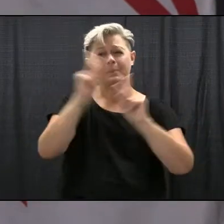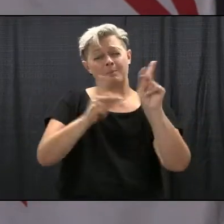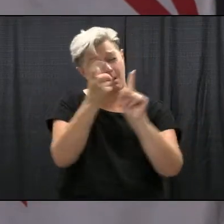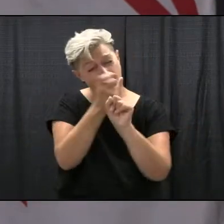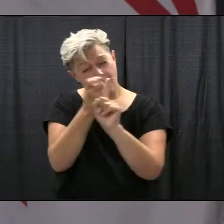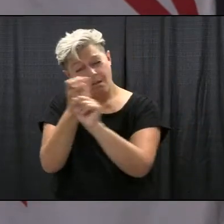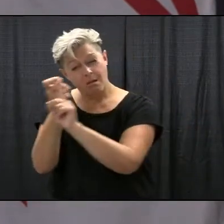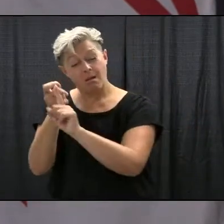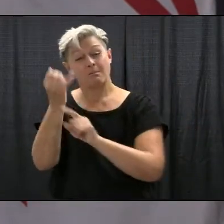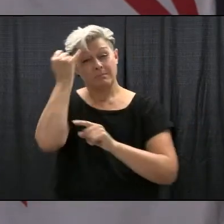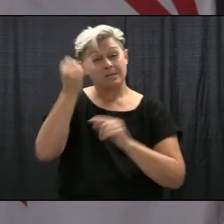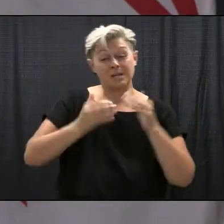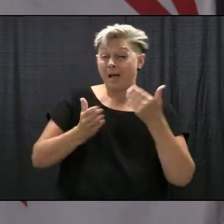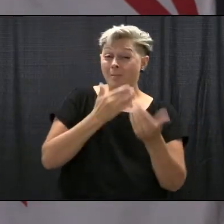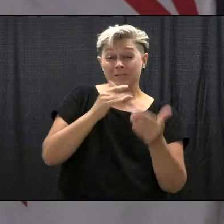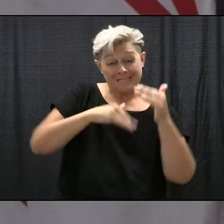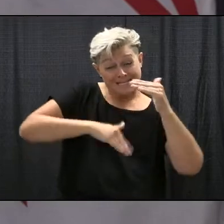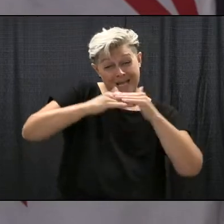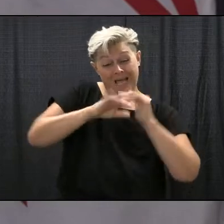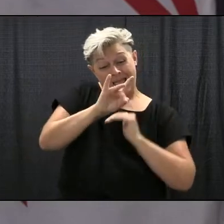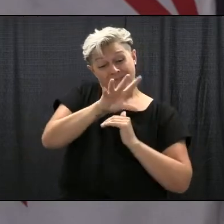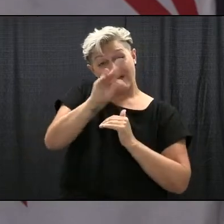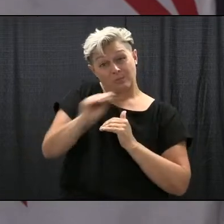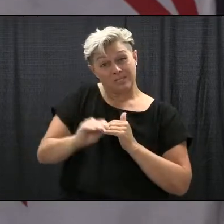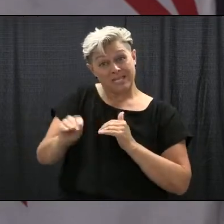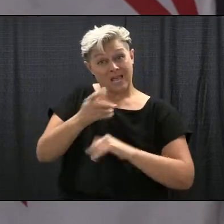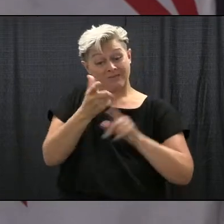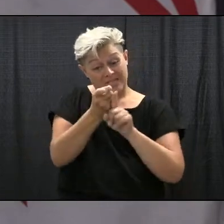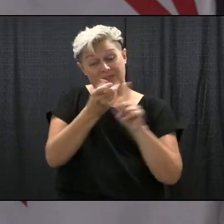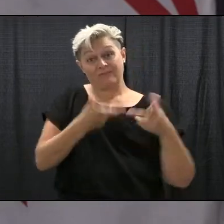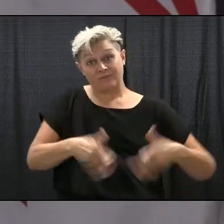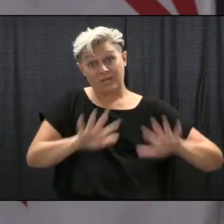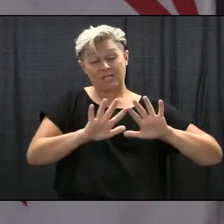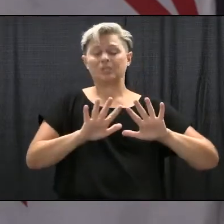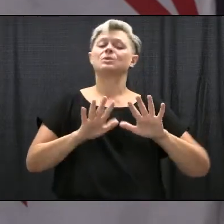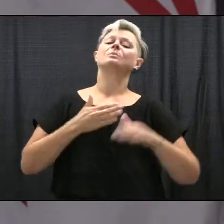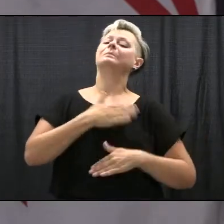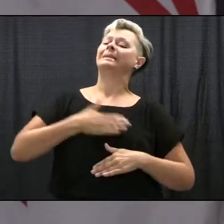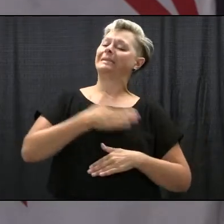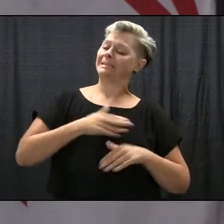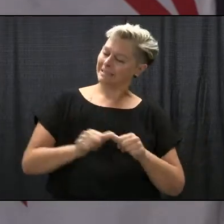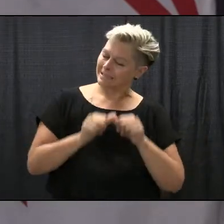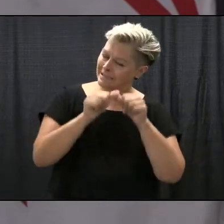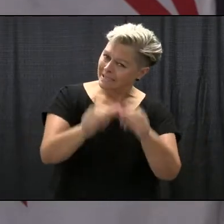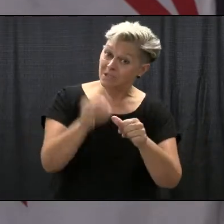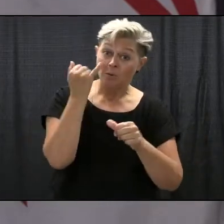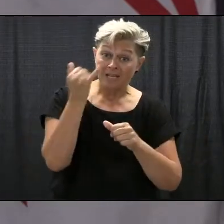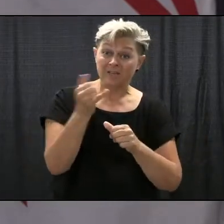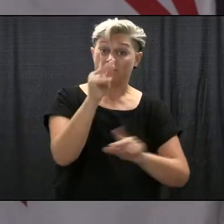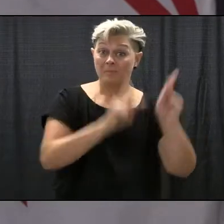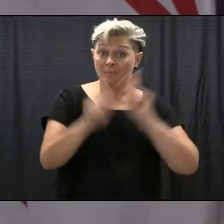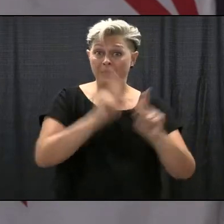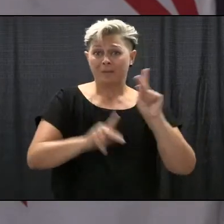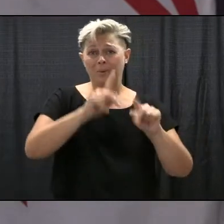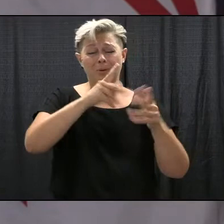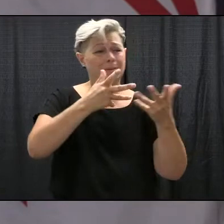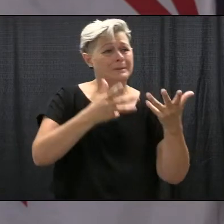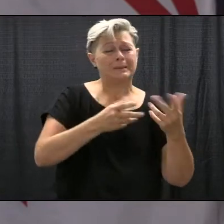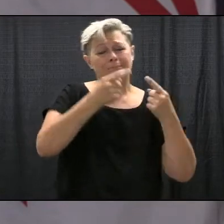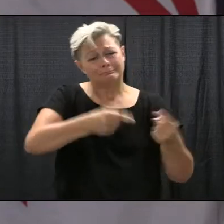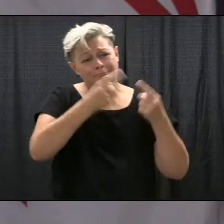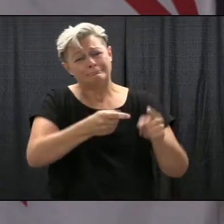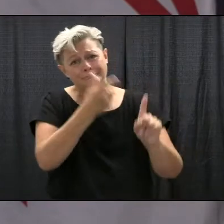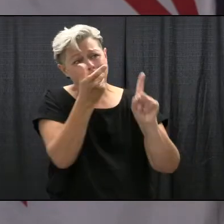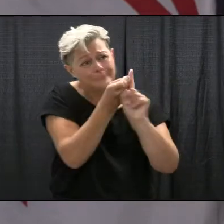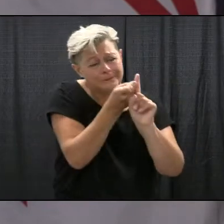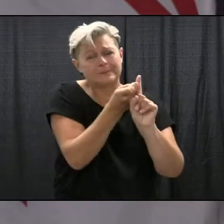almost 85% vaccination rate. But please continue to help those who are having problems getting vaccine get theirs, and we'll move faster